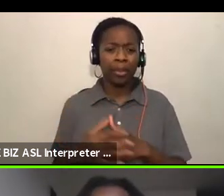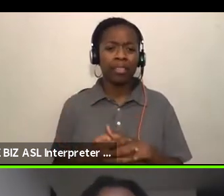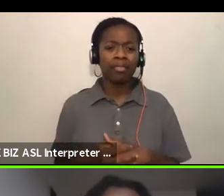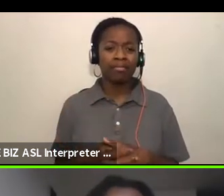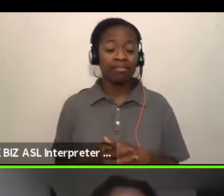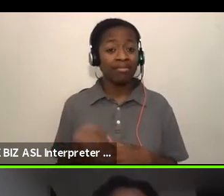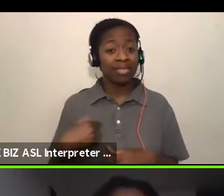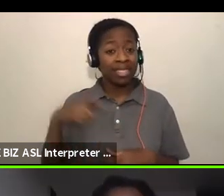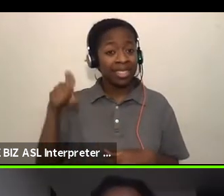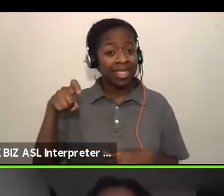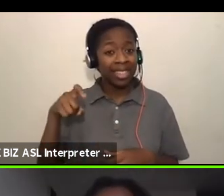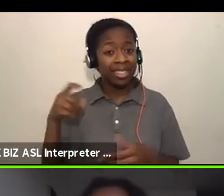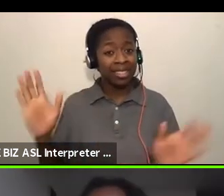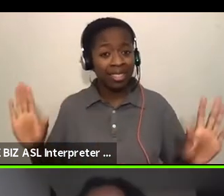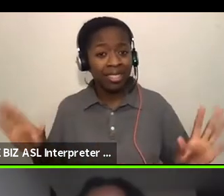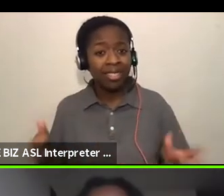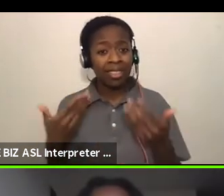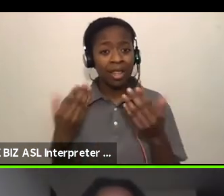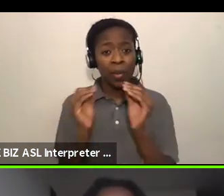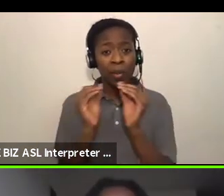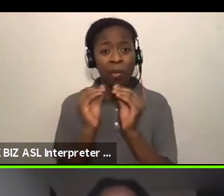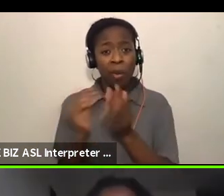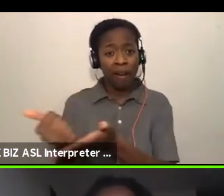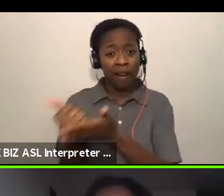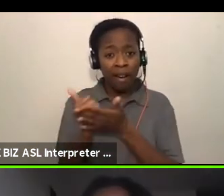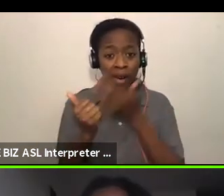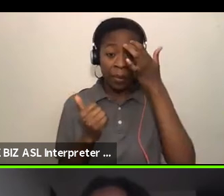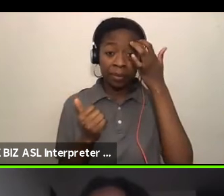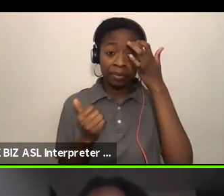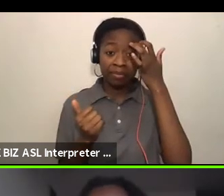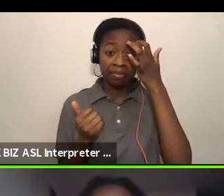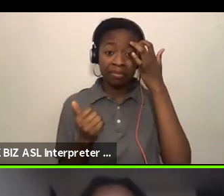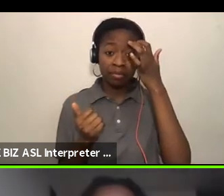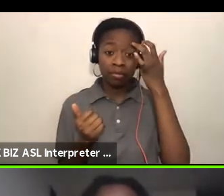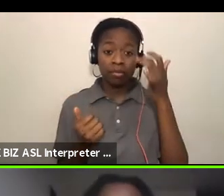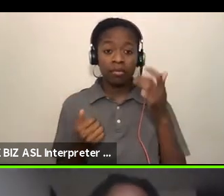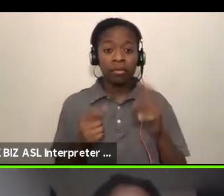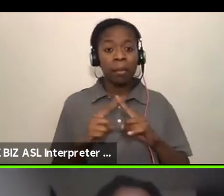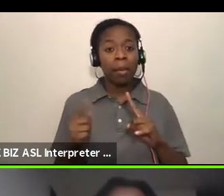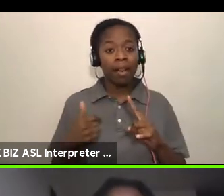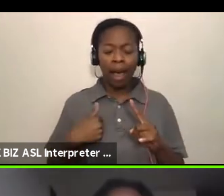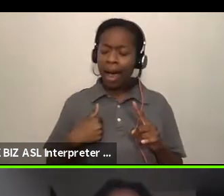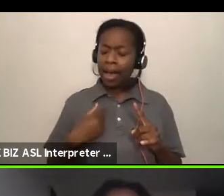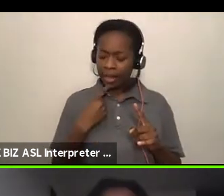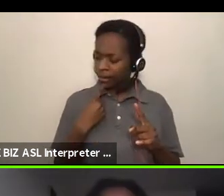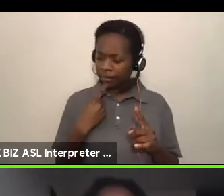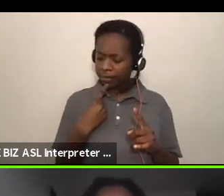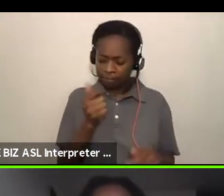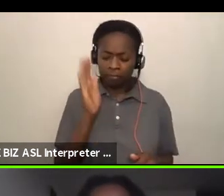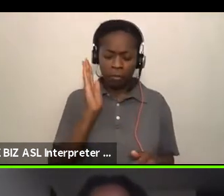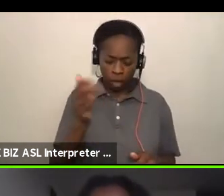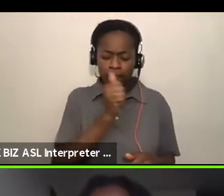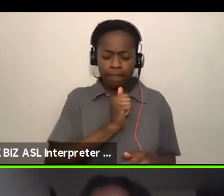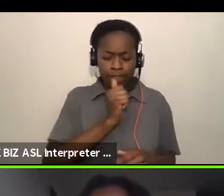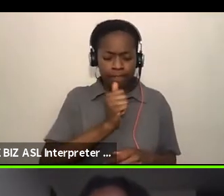help, assistance. But knowing the fighter that I am inside me, I said, I'll power through, I'll do this